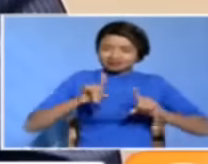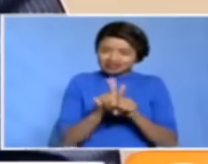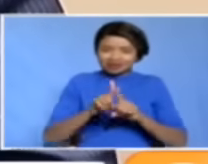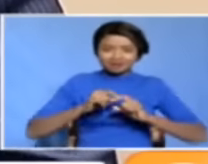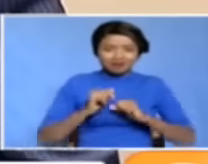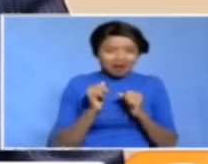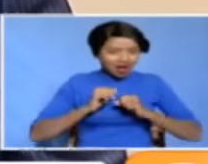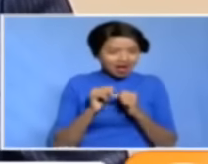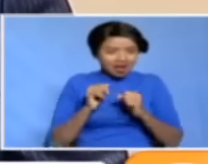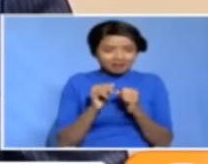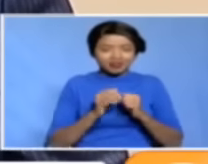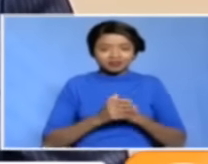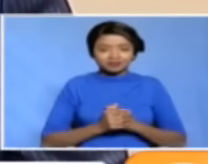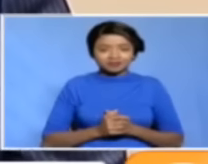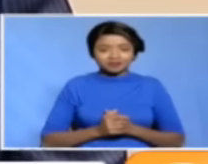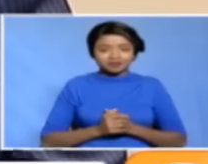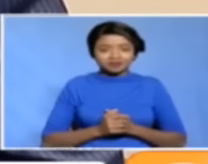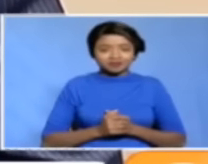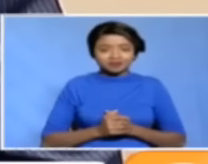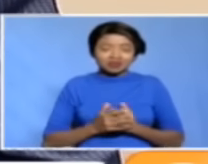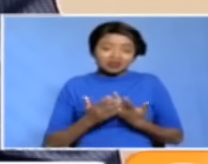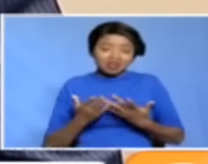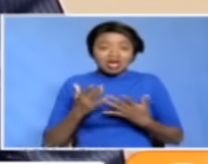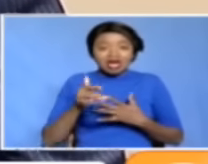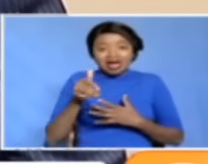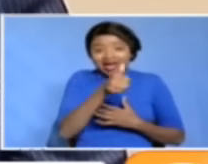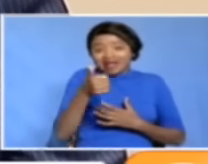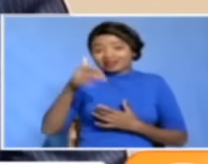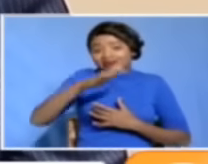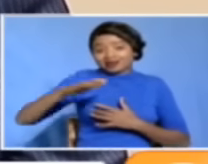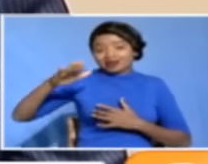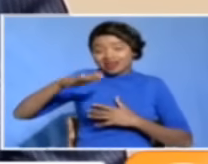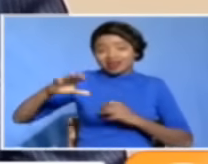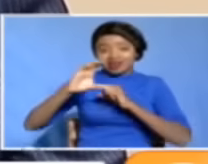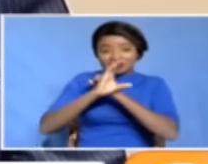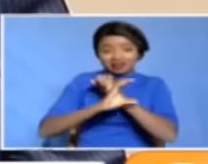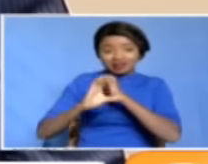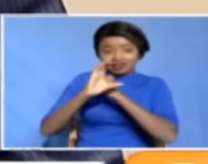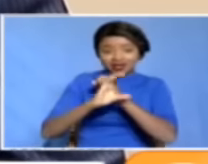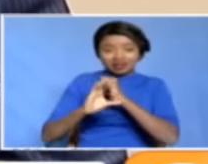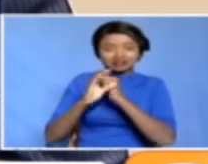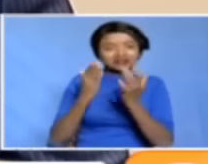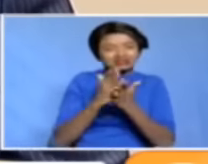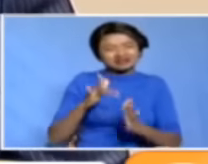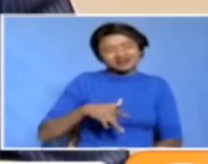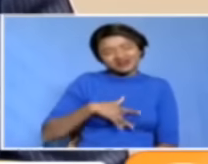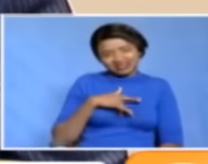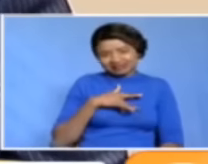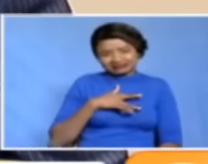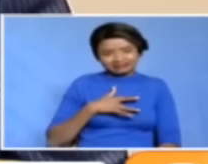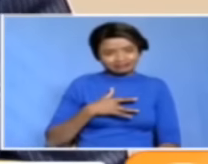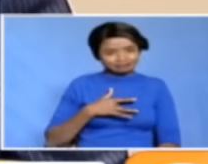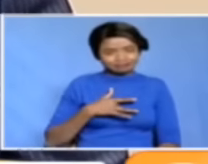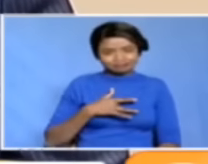same time, if you go to some parts of the country, there are those who feel that,